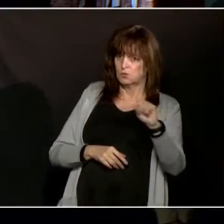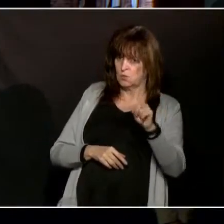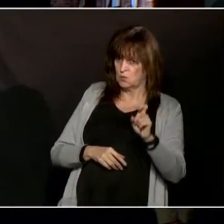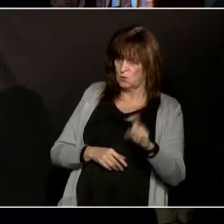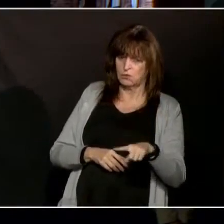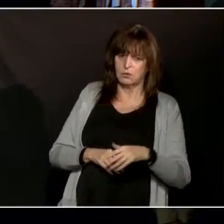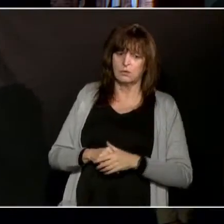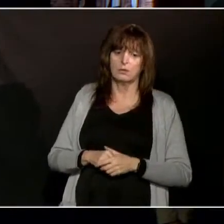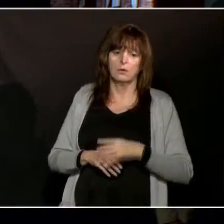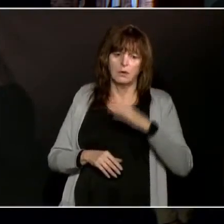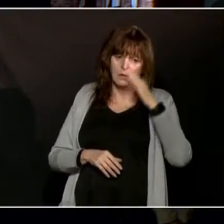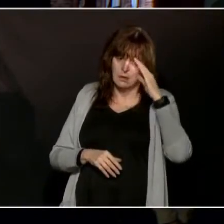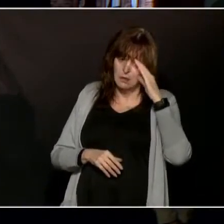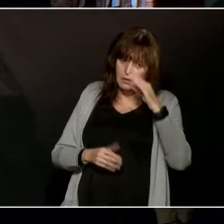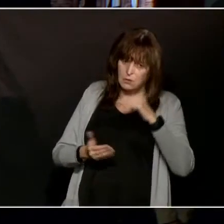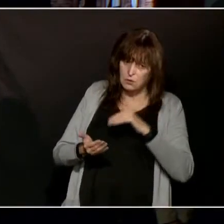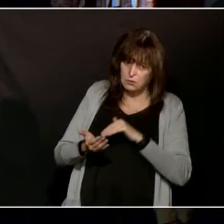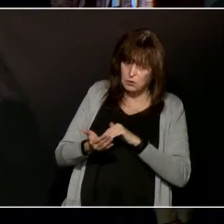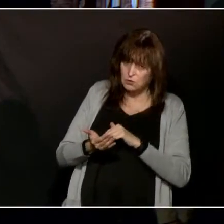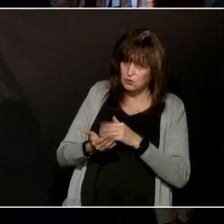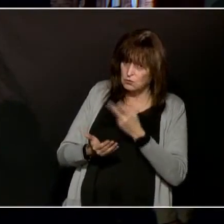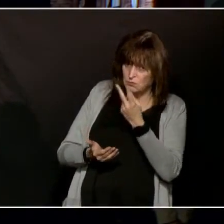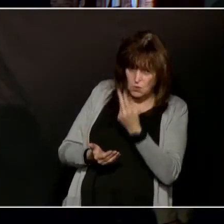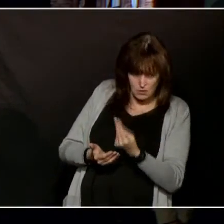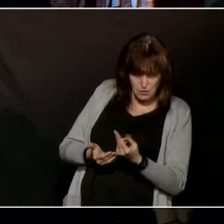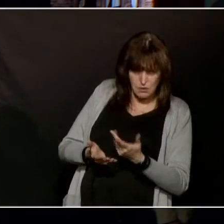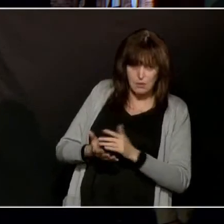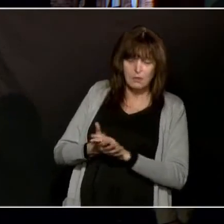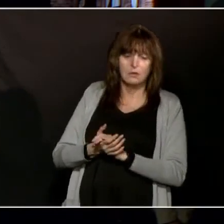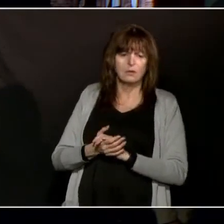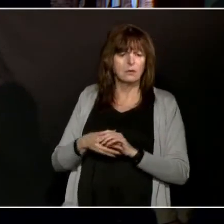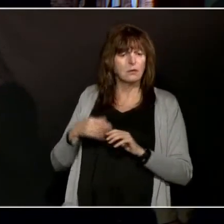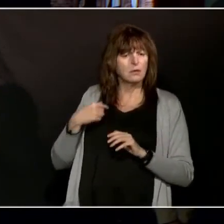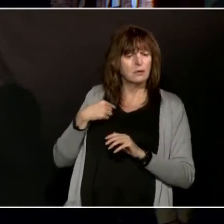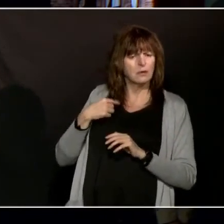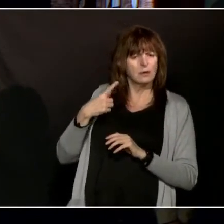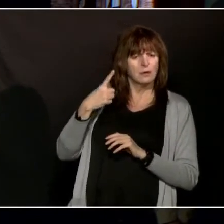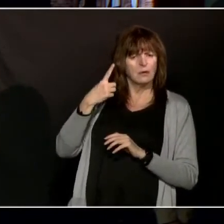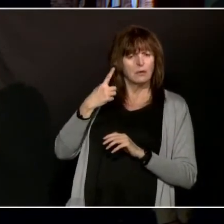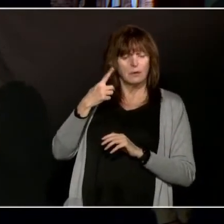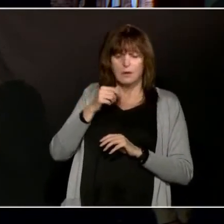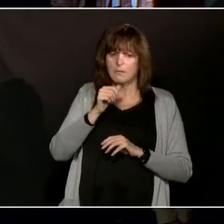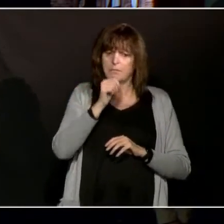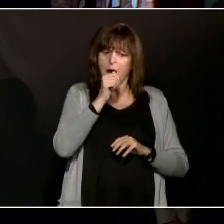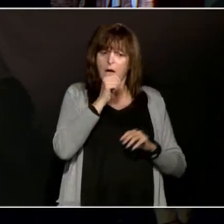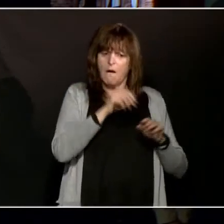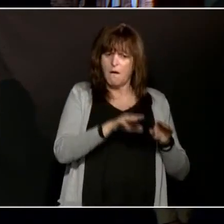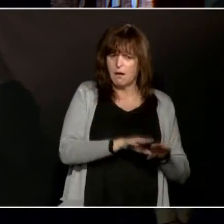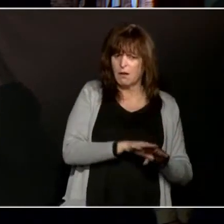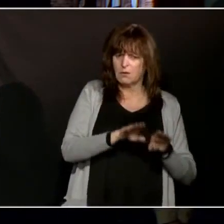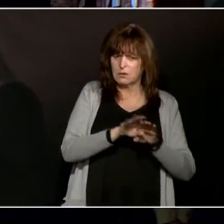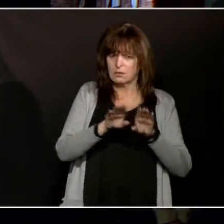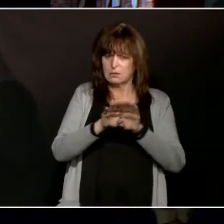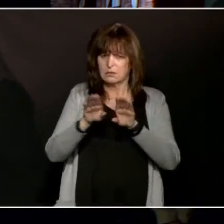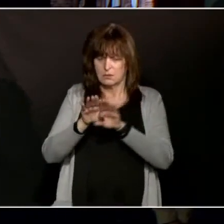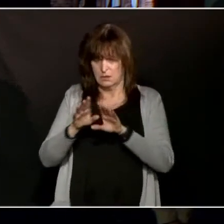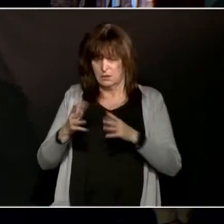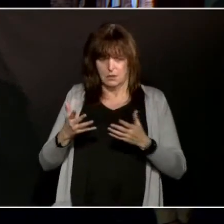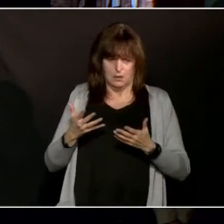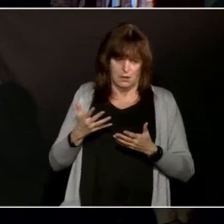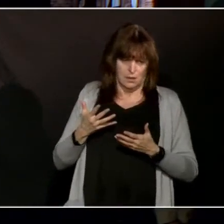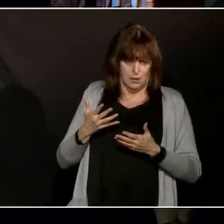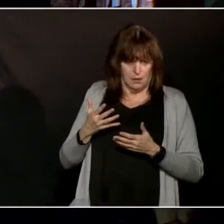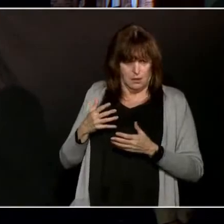doctors. I'm wondering, with the bars being closed because of the lockdown, are you concerned that